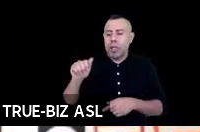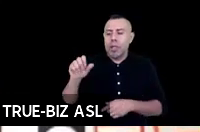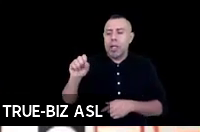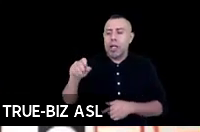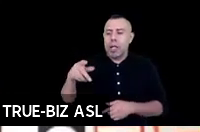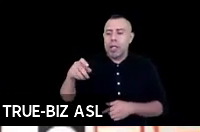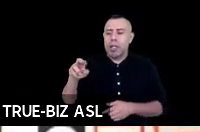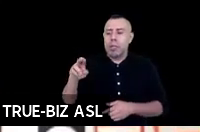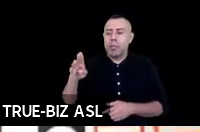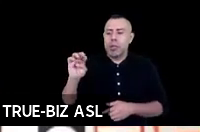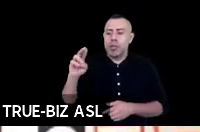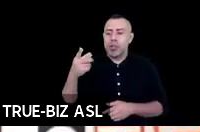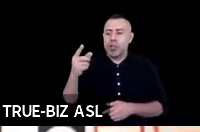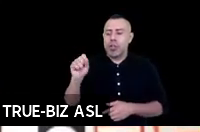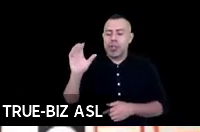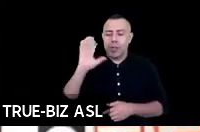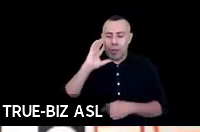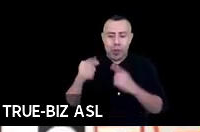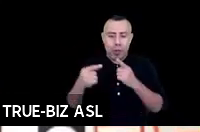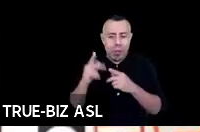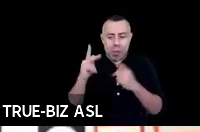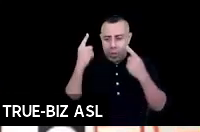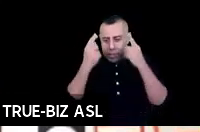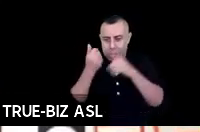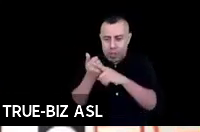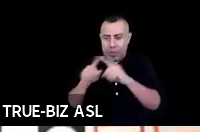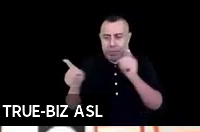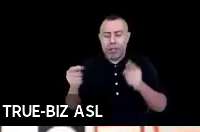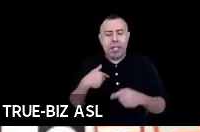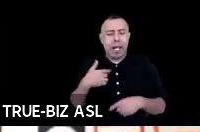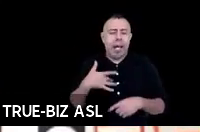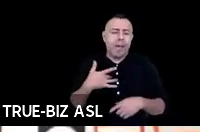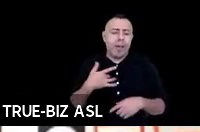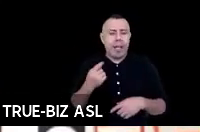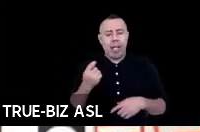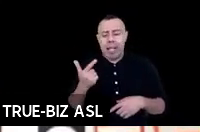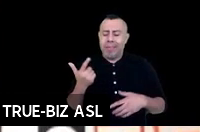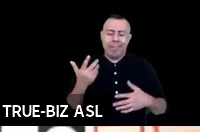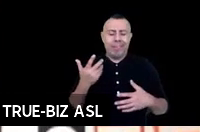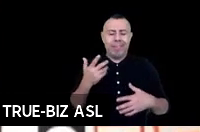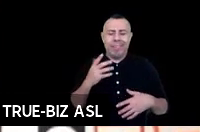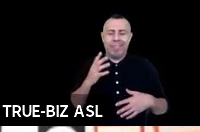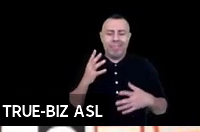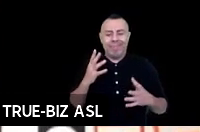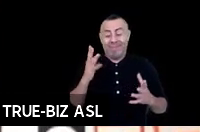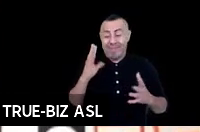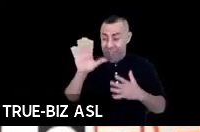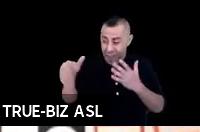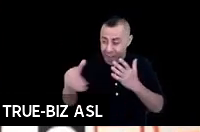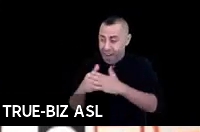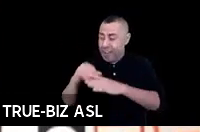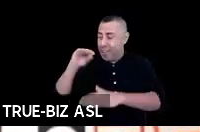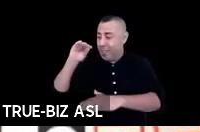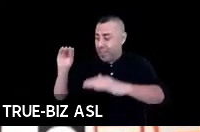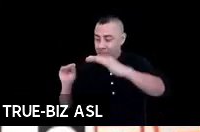I'm torn on the melding of it all under the ASD umbrella, because on the one